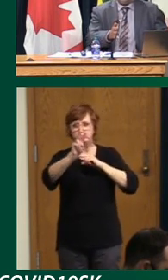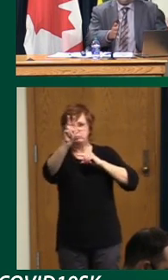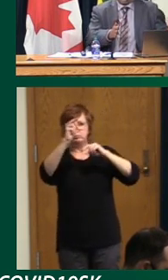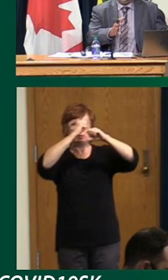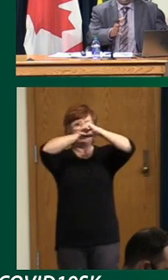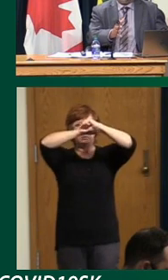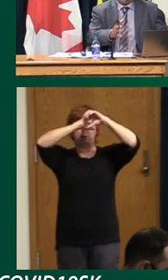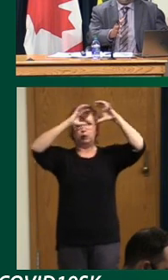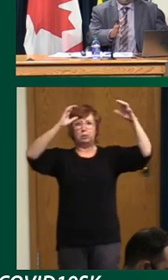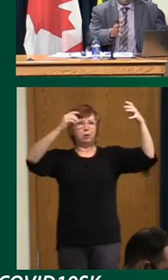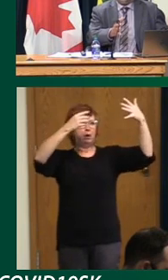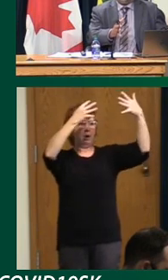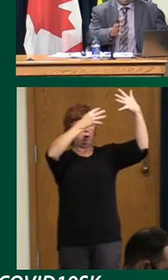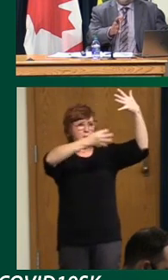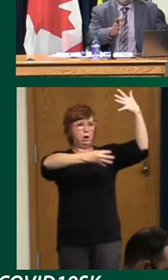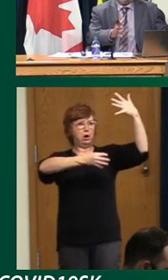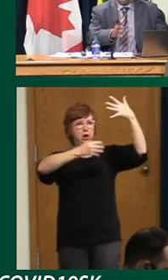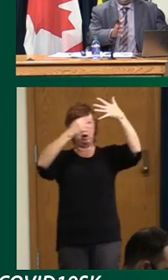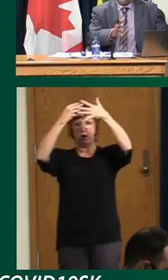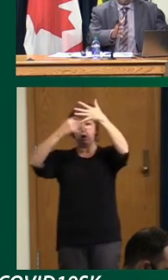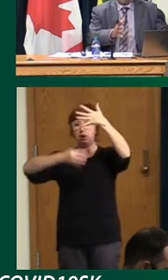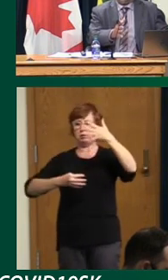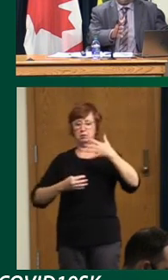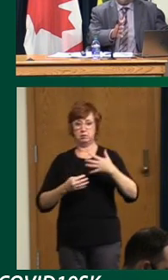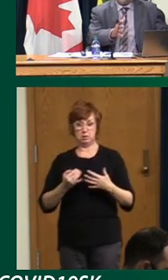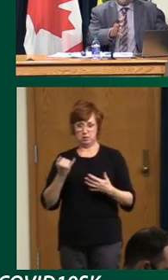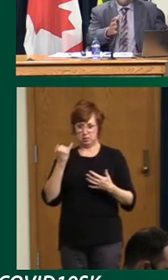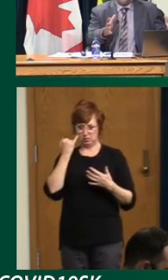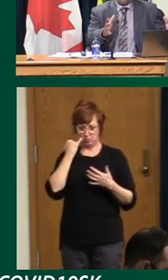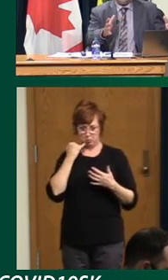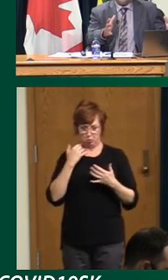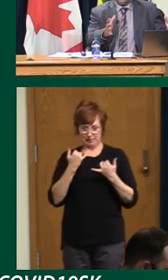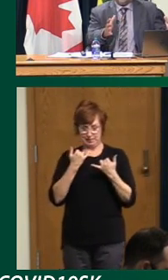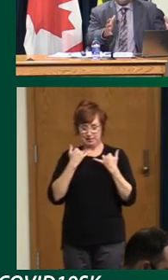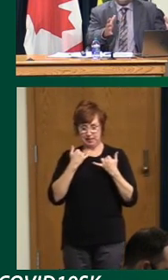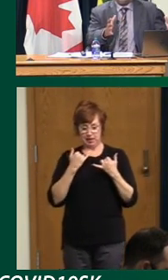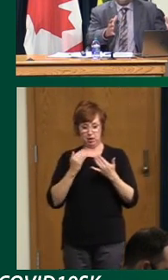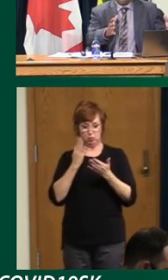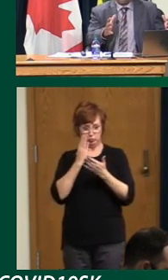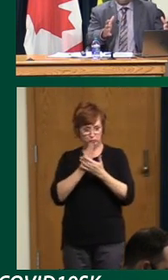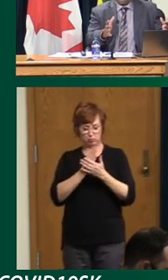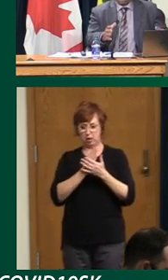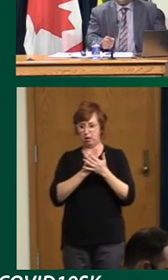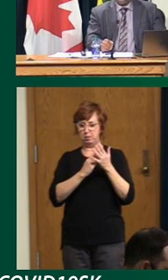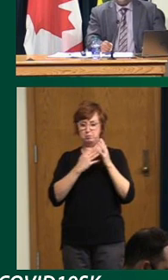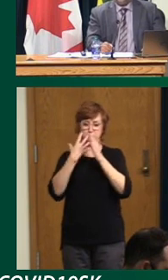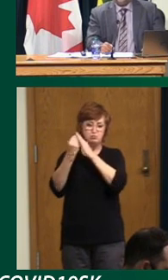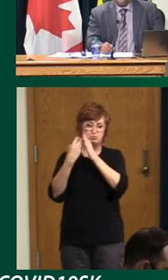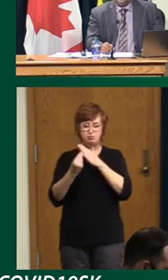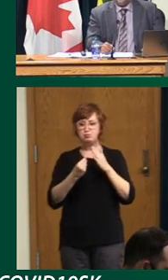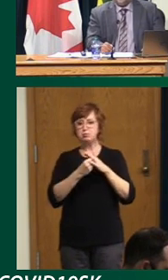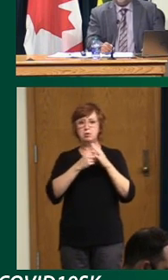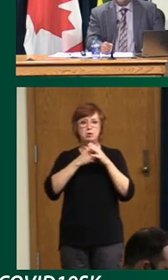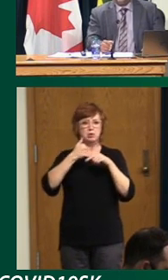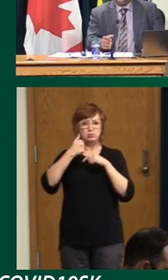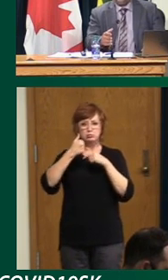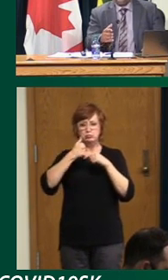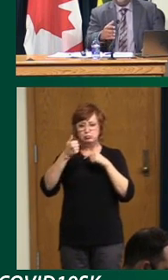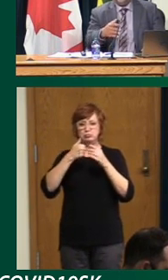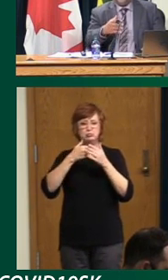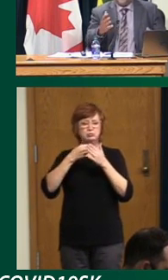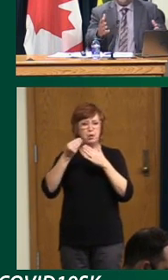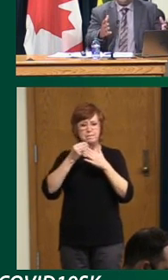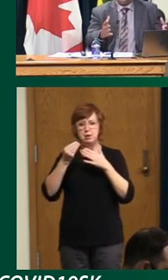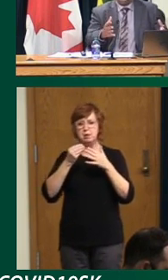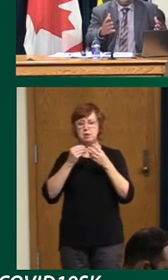about how those measures, if all of us follow those measures, can have an impact on our case numbers. So I'll also commit